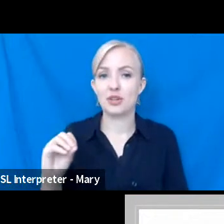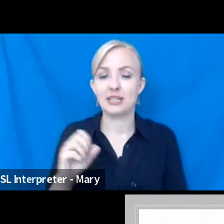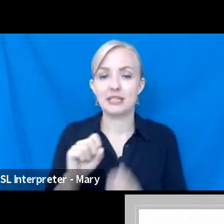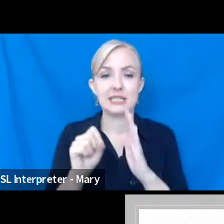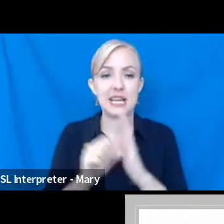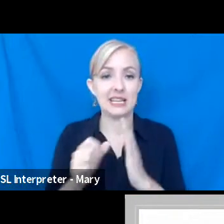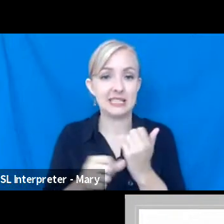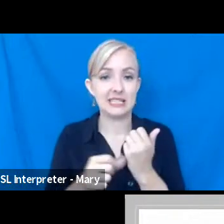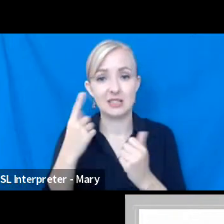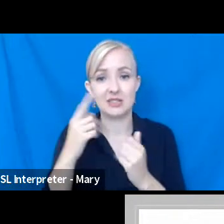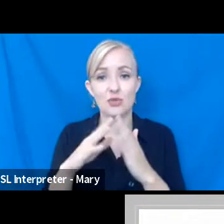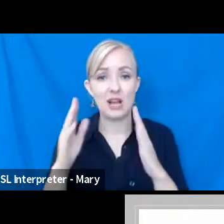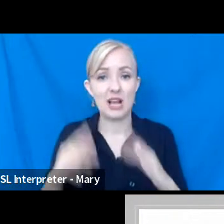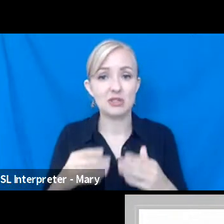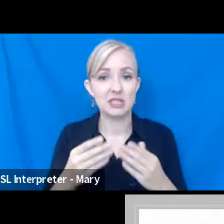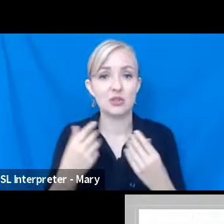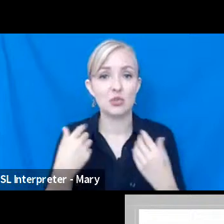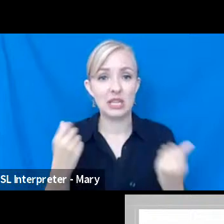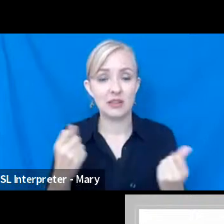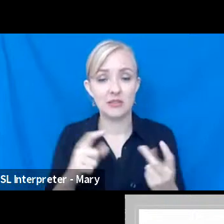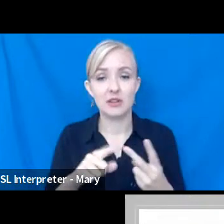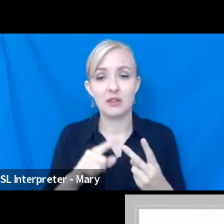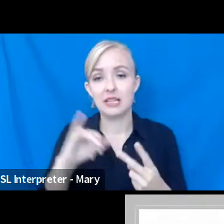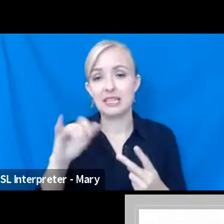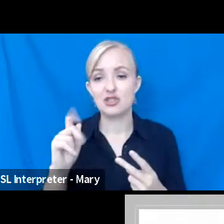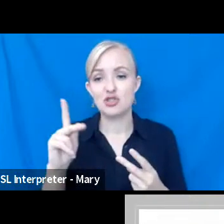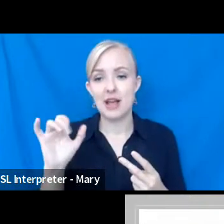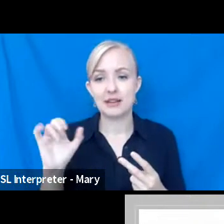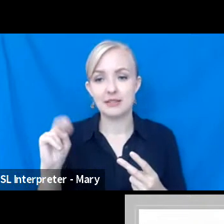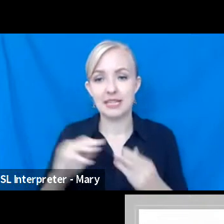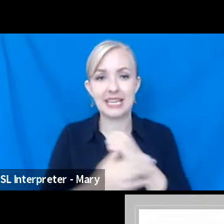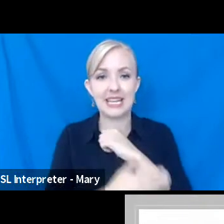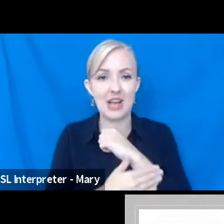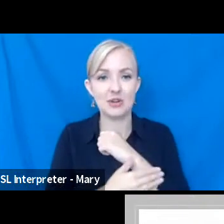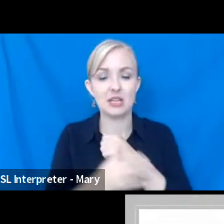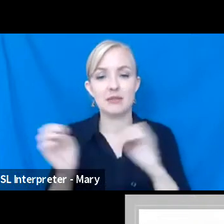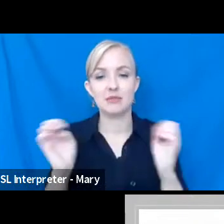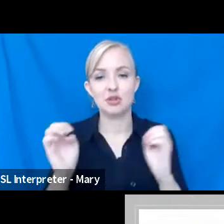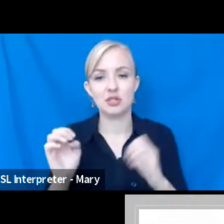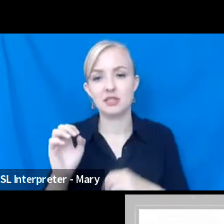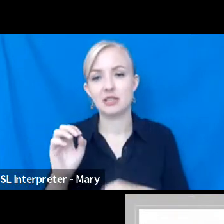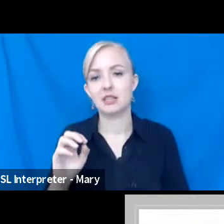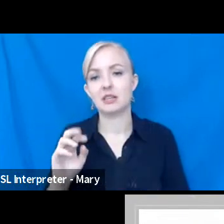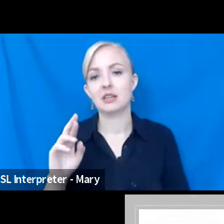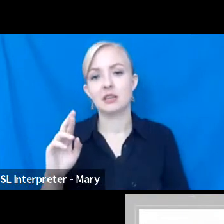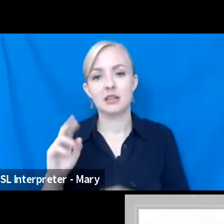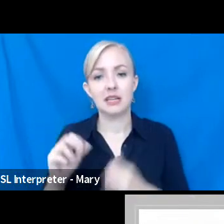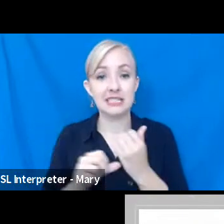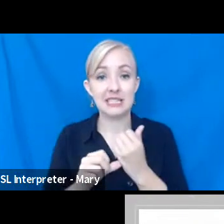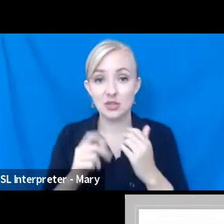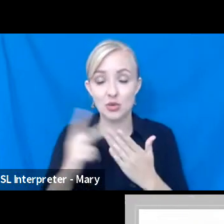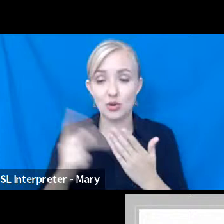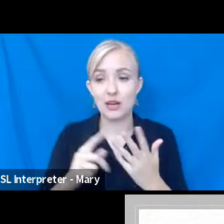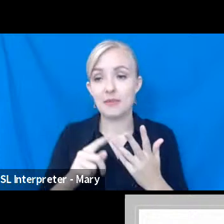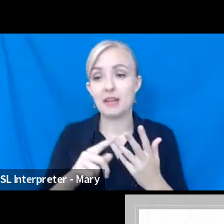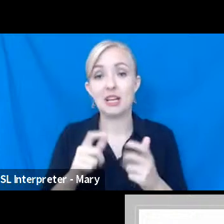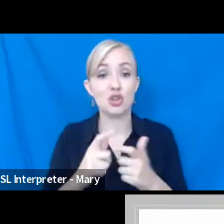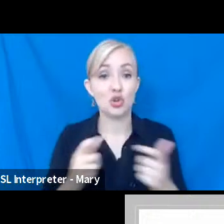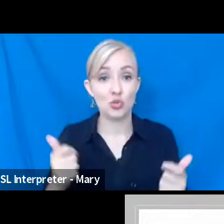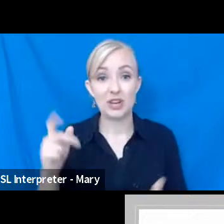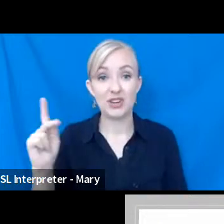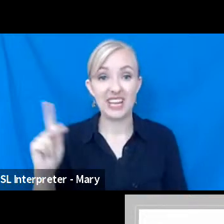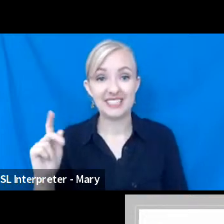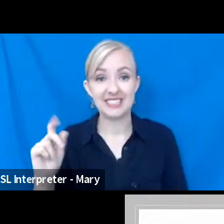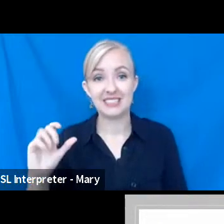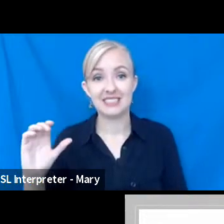for Housing Relief Program, the Jackson County Emergency Rental Assistance Program, the Greater Kansas City Emergency Rent